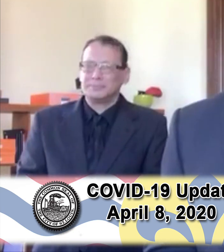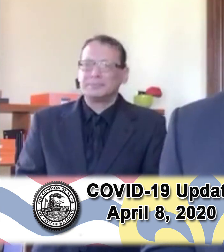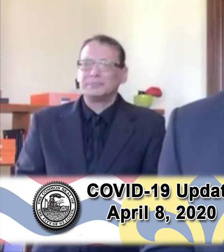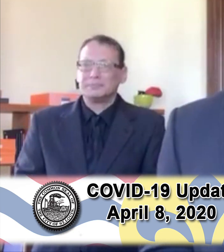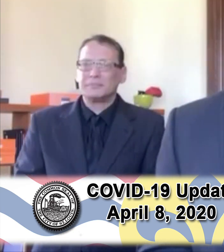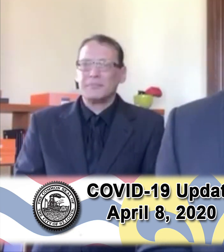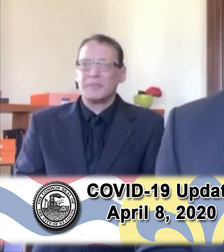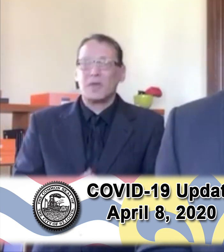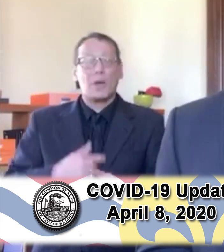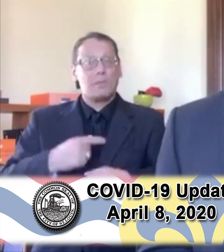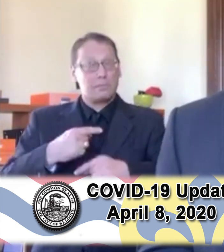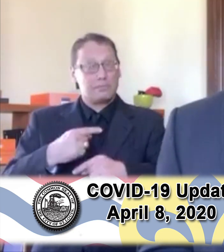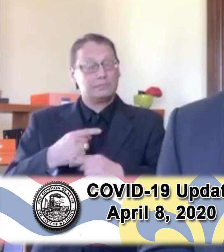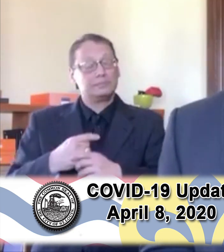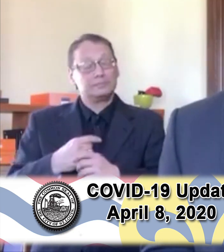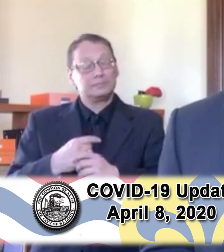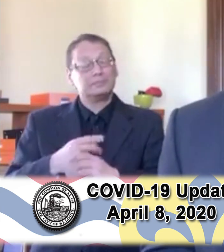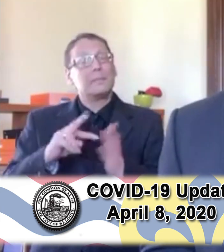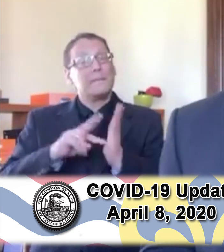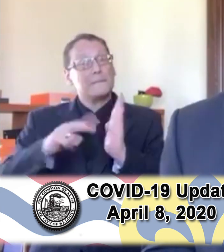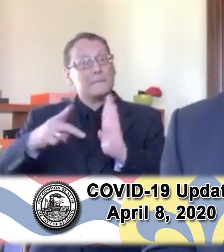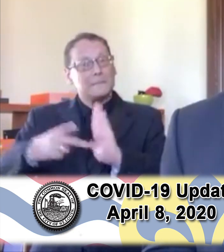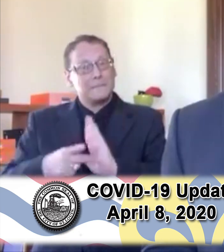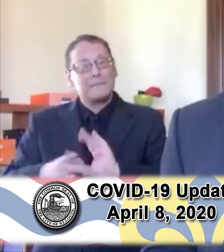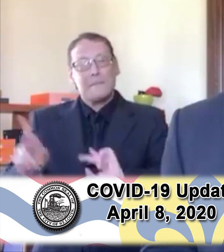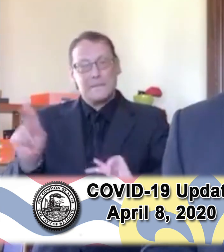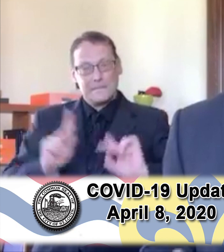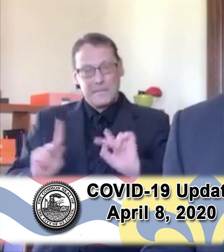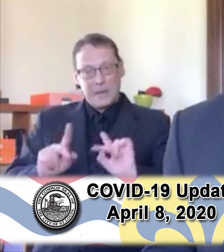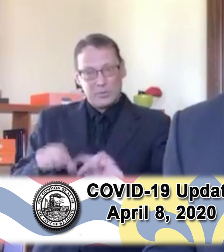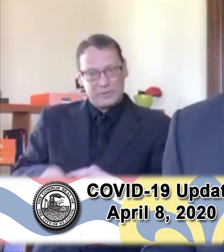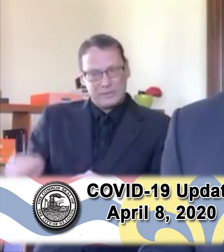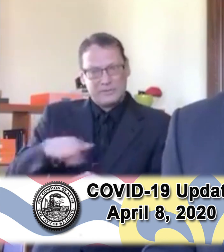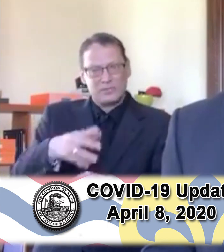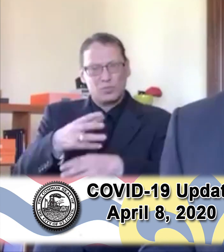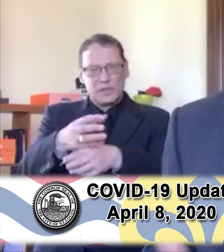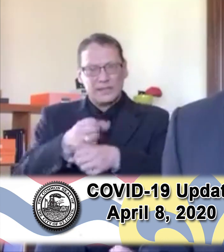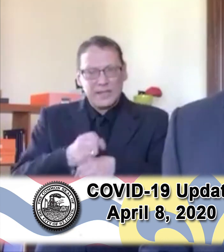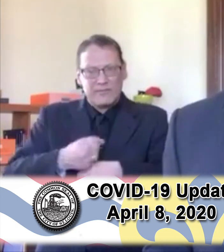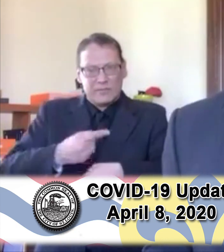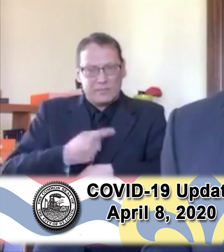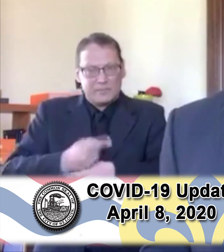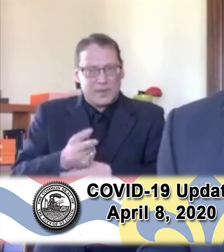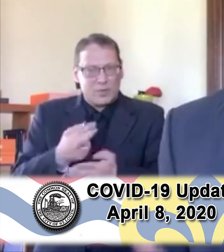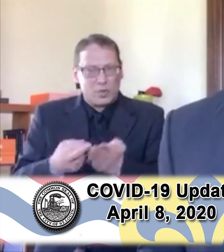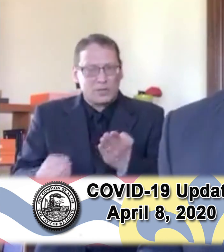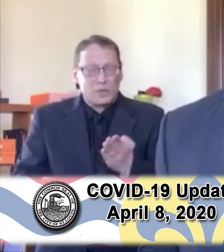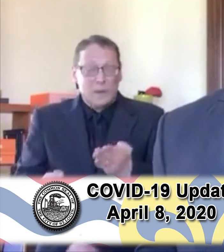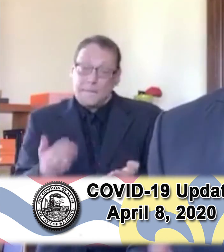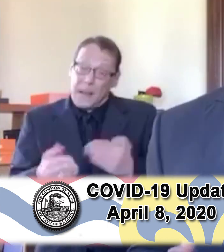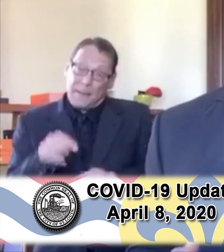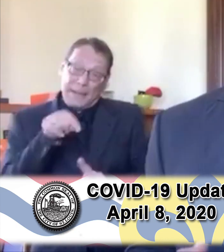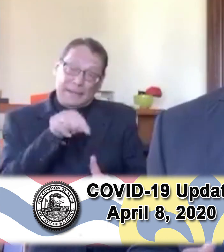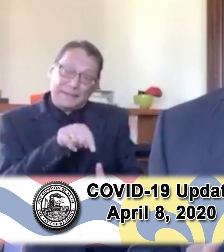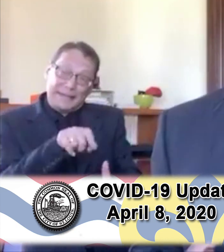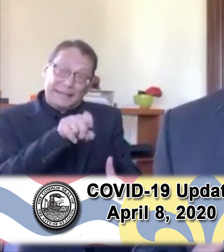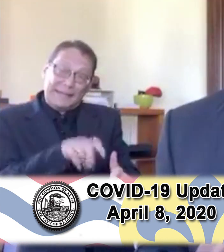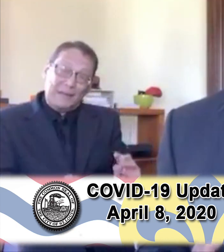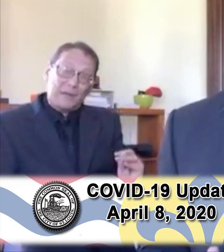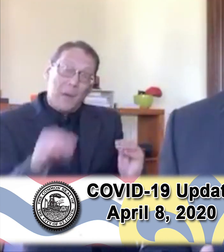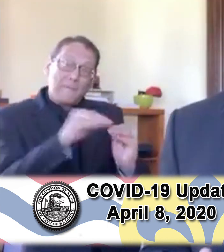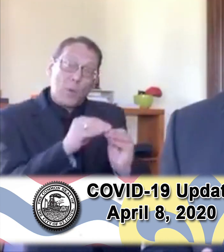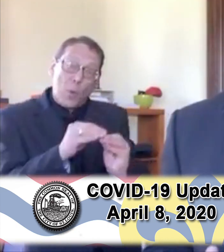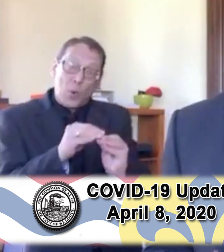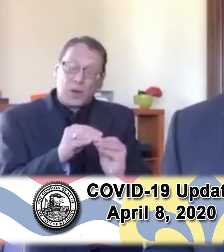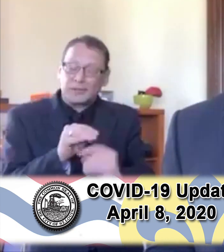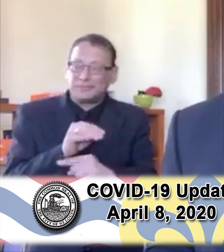practice, meaning that individuals receive the resources that they need. That means that some individuals may need more resources than others, but if we're able to